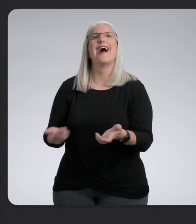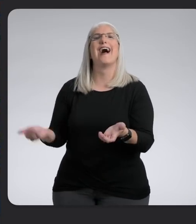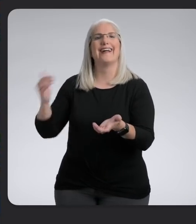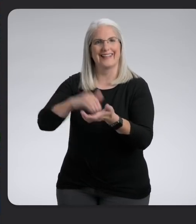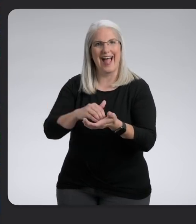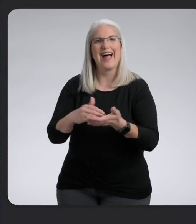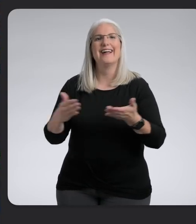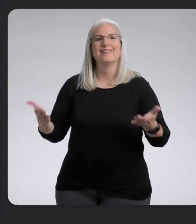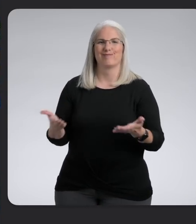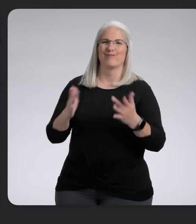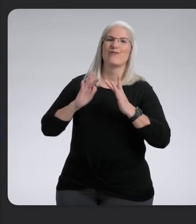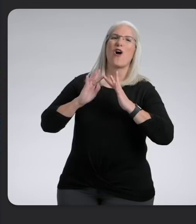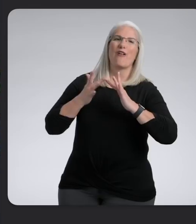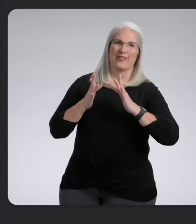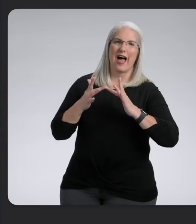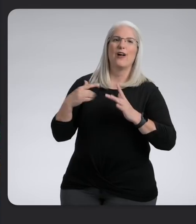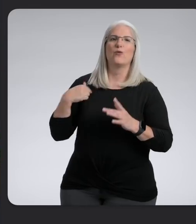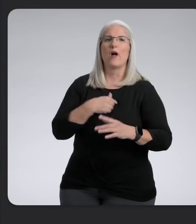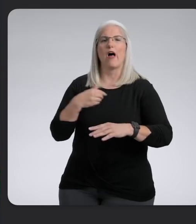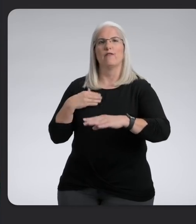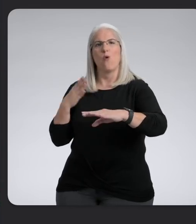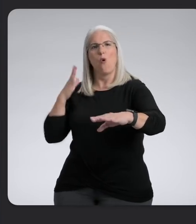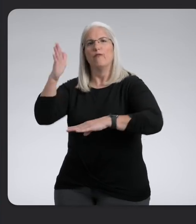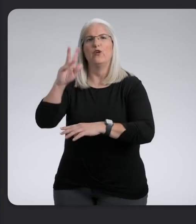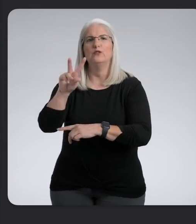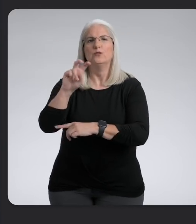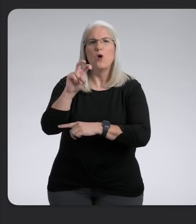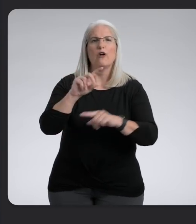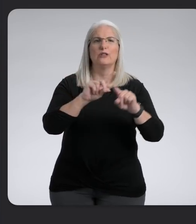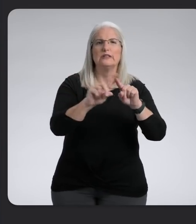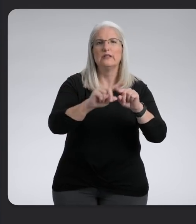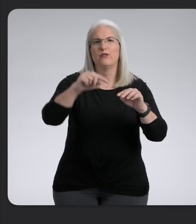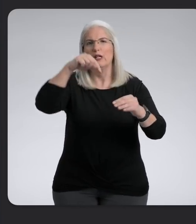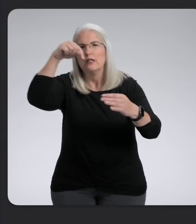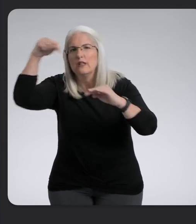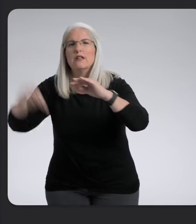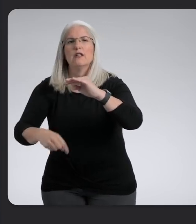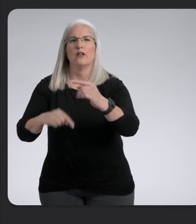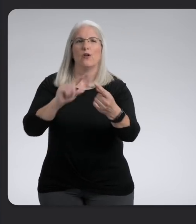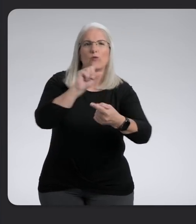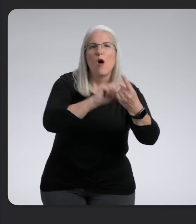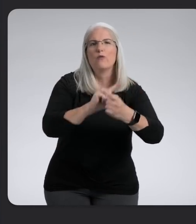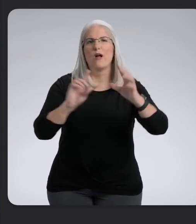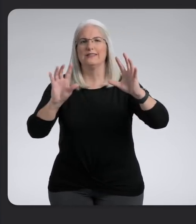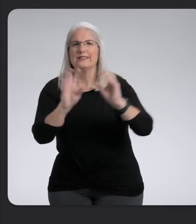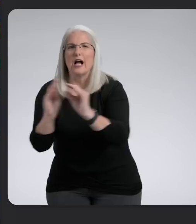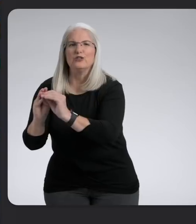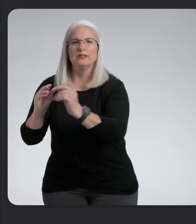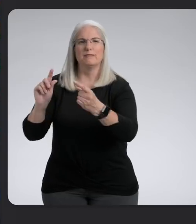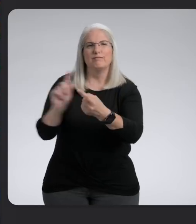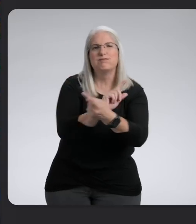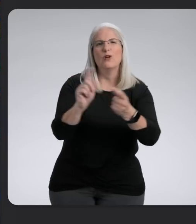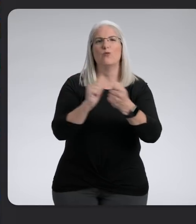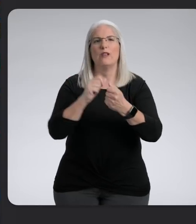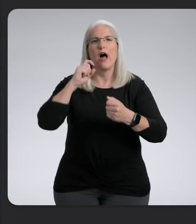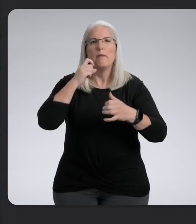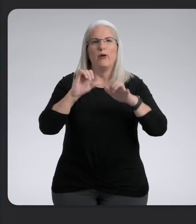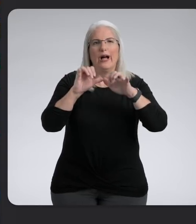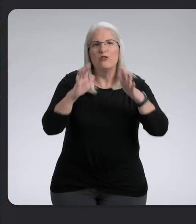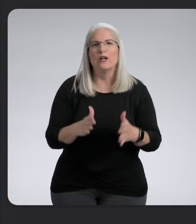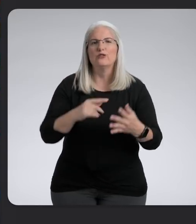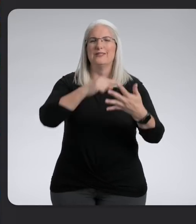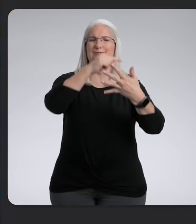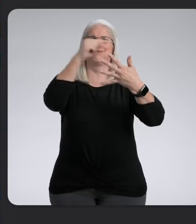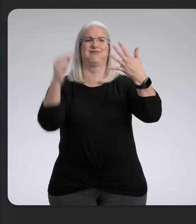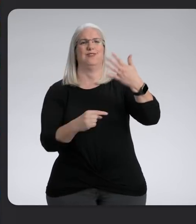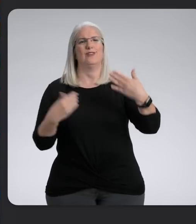over 200 in-depth sessions, one-to-one labs with Apple engineers, and so much more. We'll provide the tools you